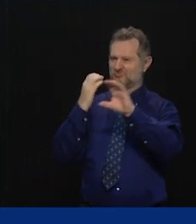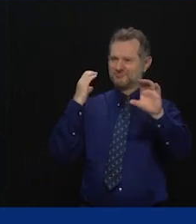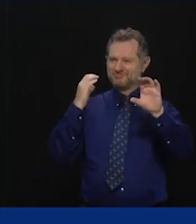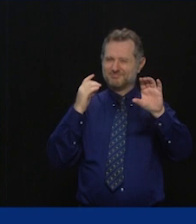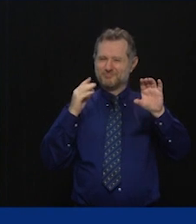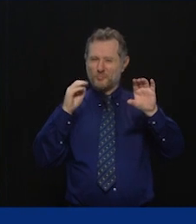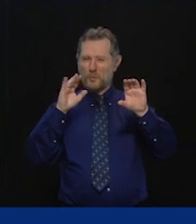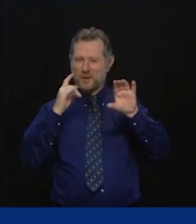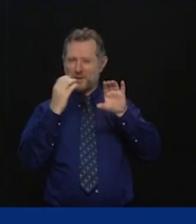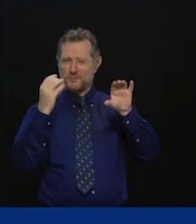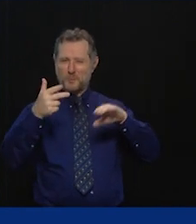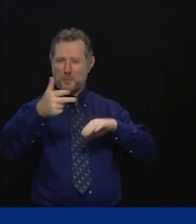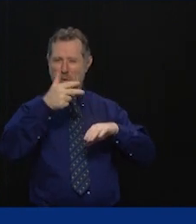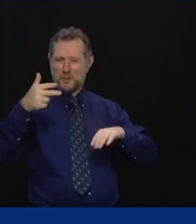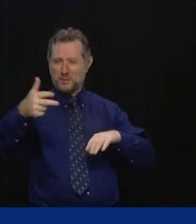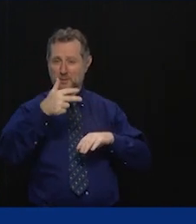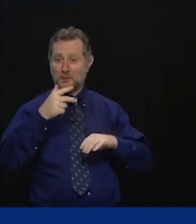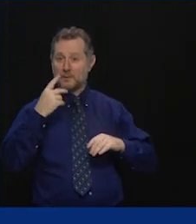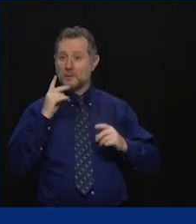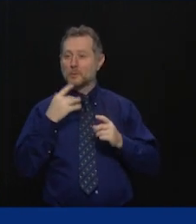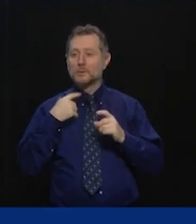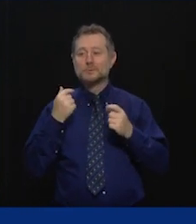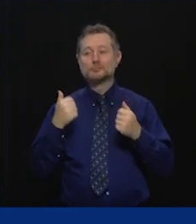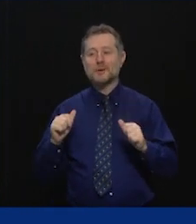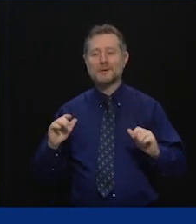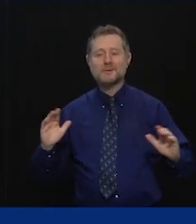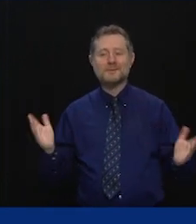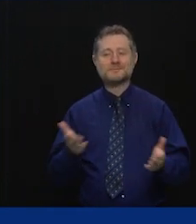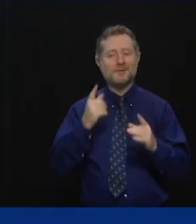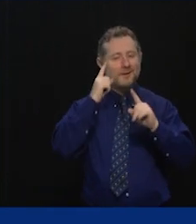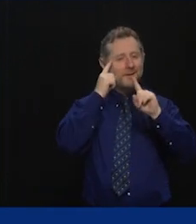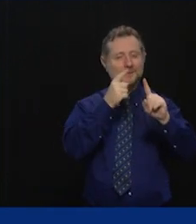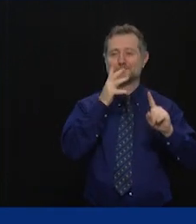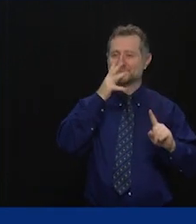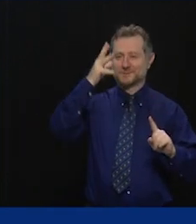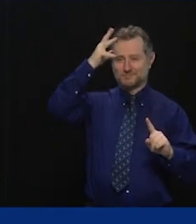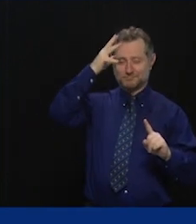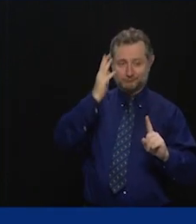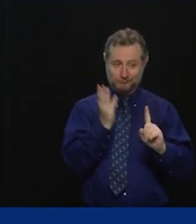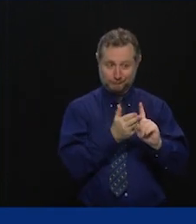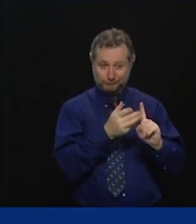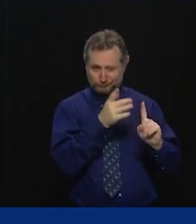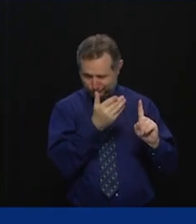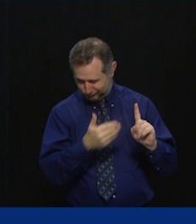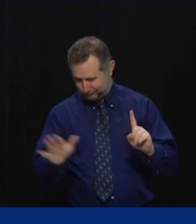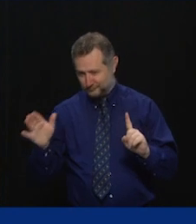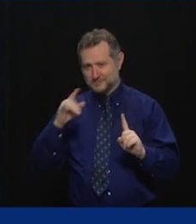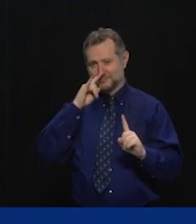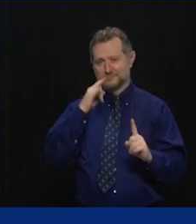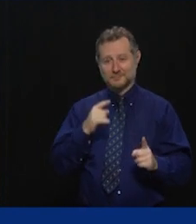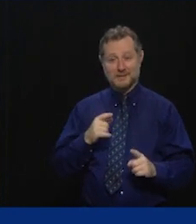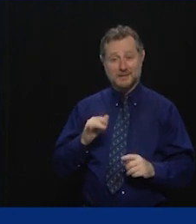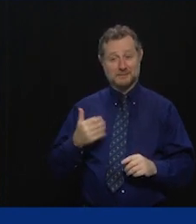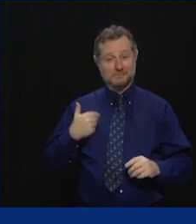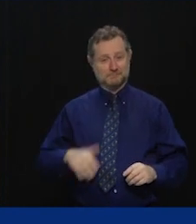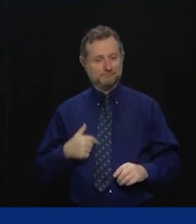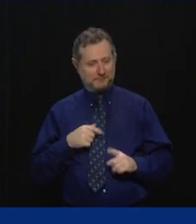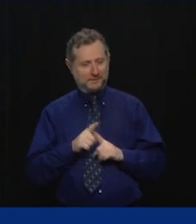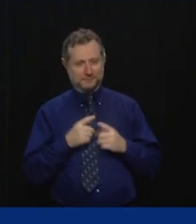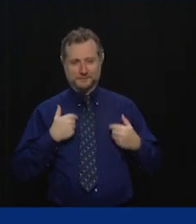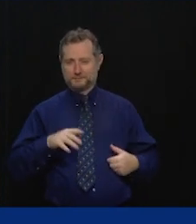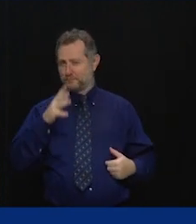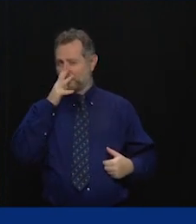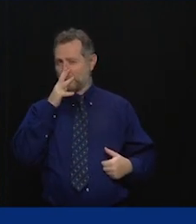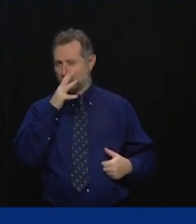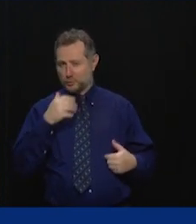convincing parents to have that influence over their children. And I spoke about the fact that as a parent myself, we